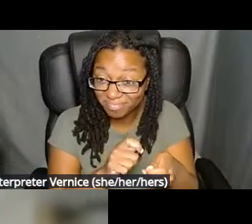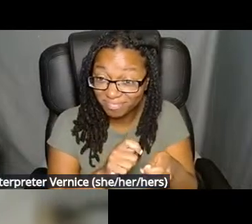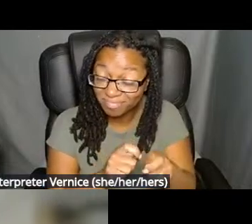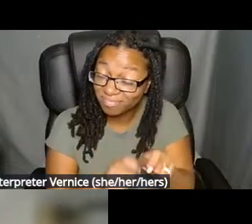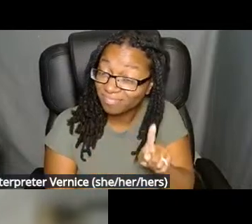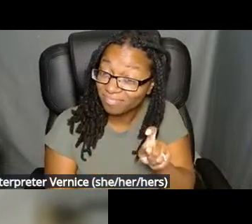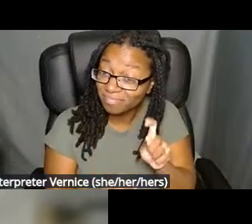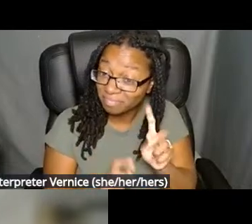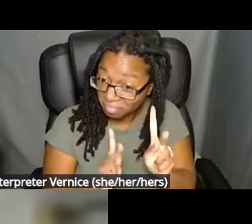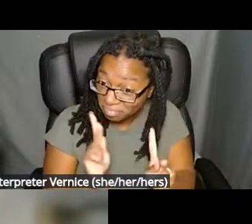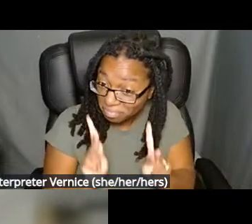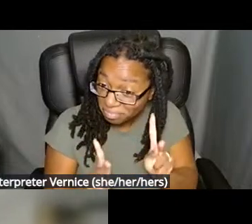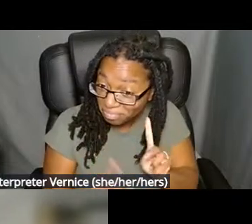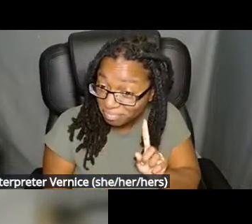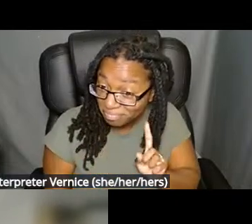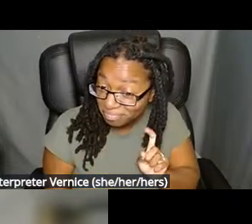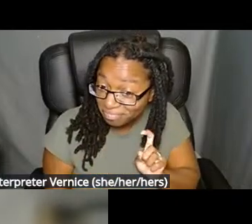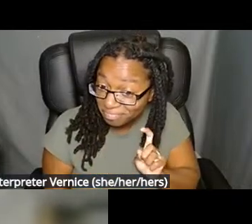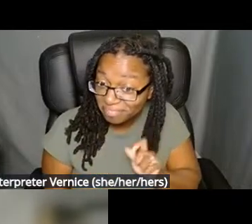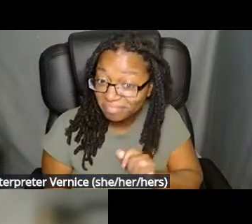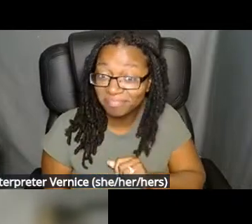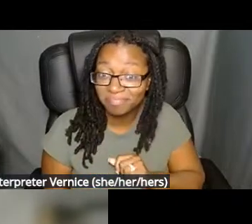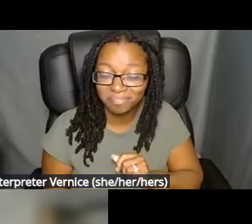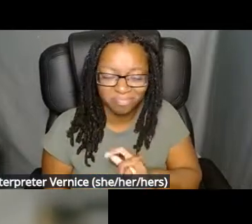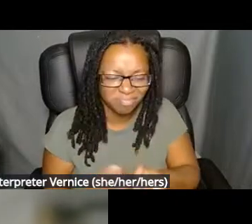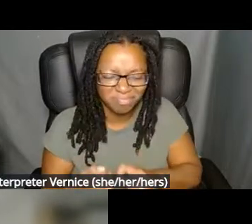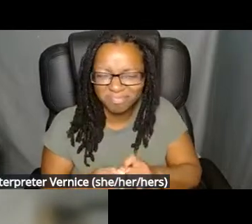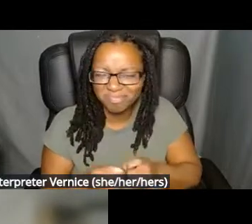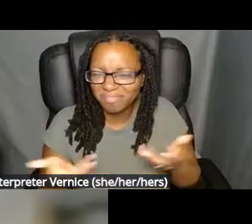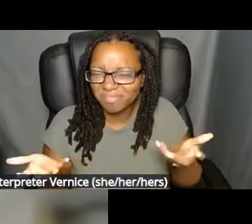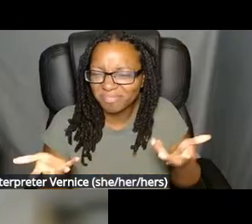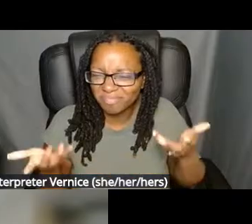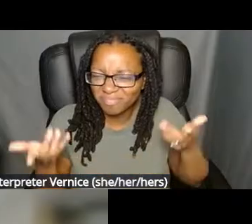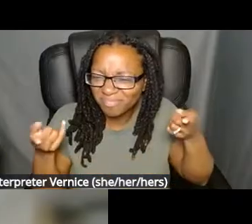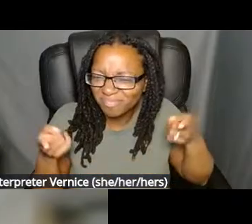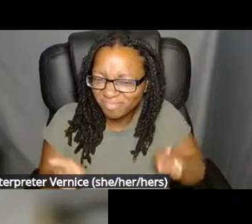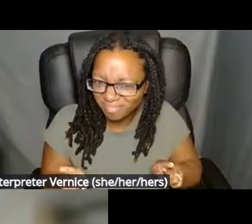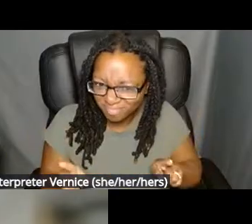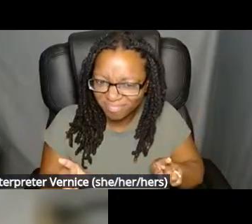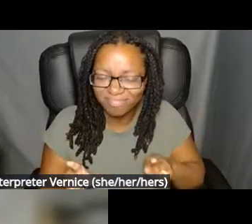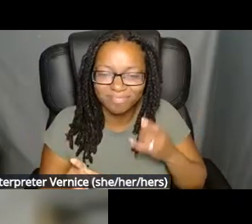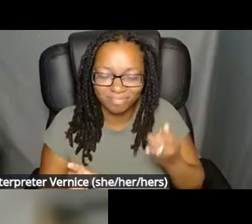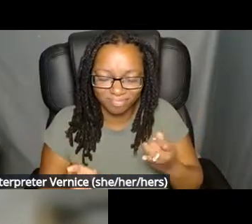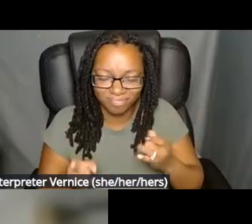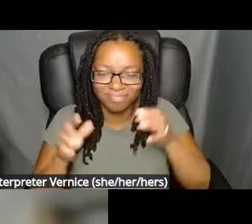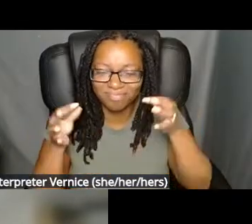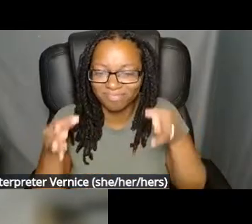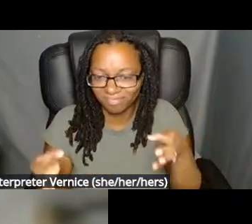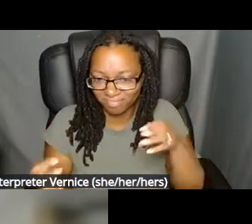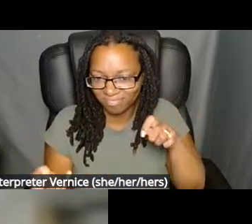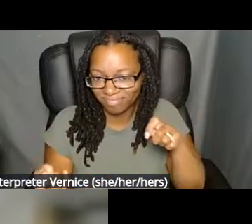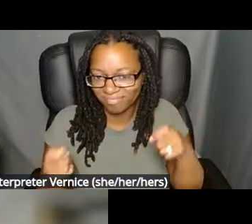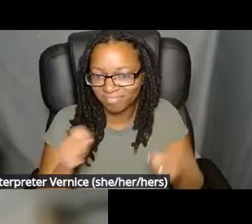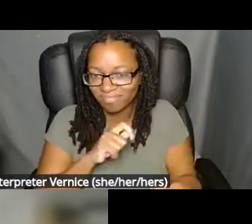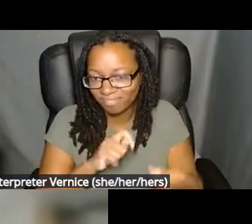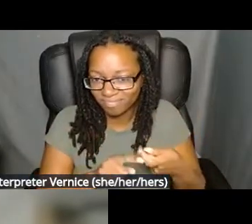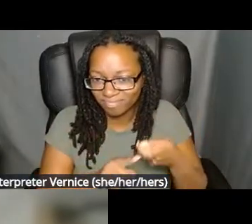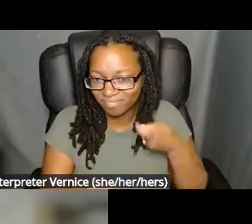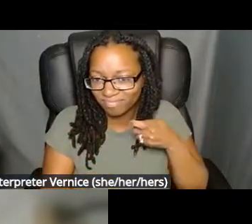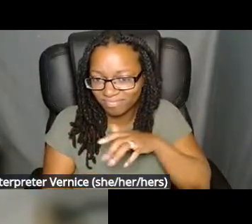thing, or what did you do to actually navigate that transition from academia to where you are now, or vice versa?